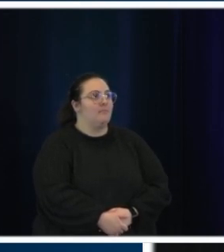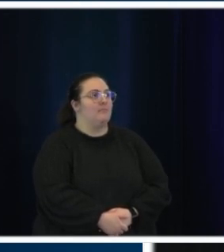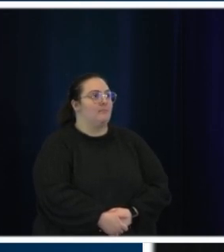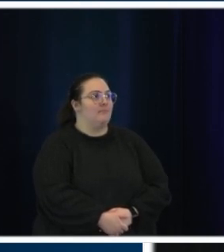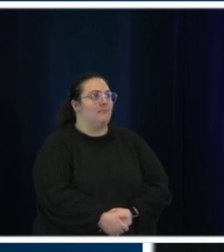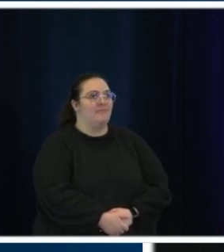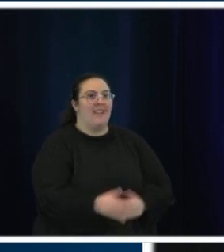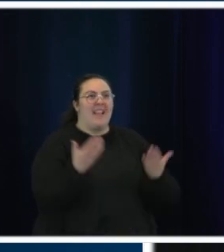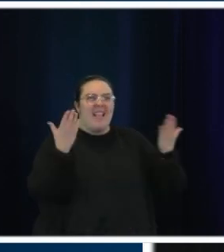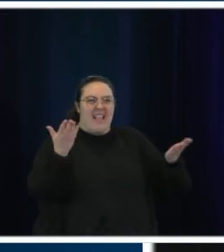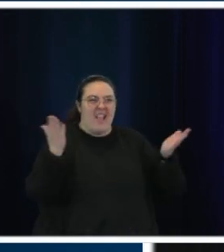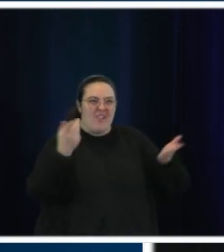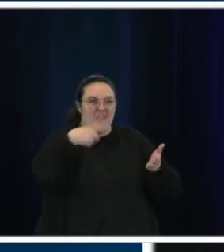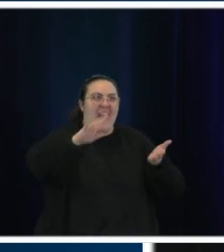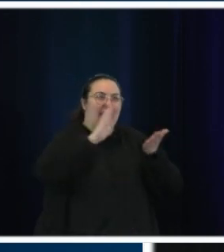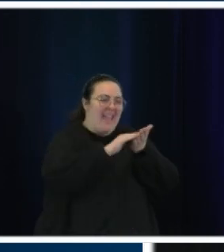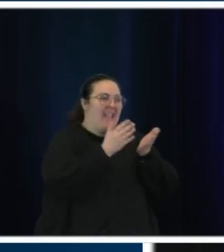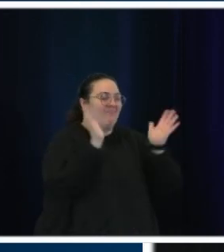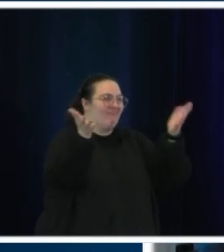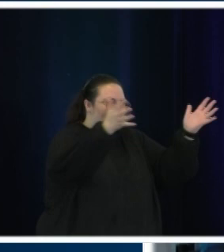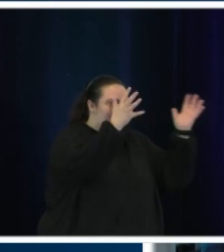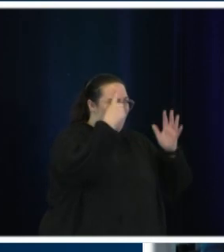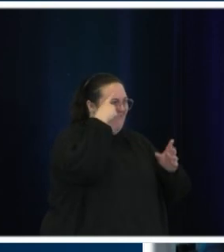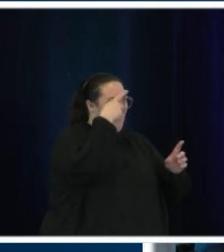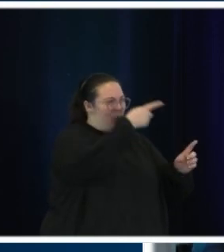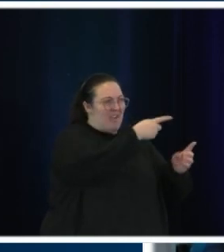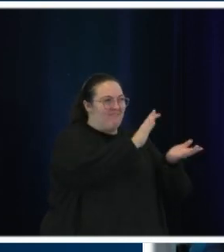Let's give her one more round of applause.